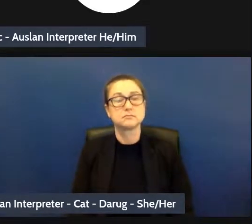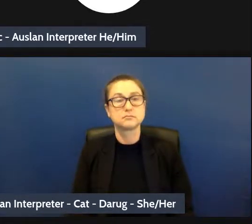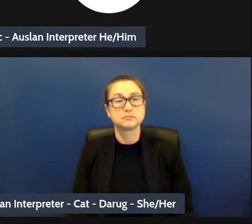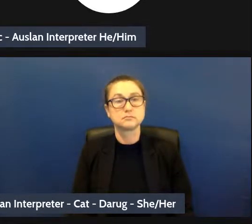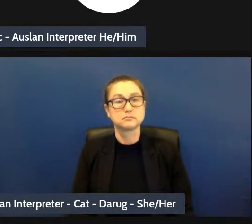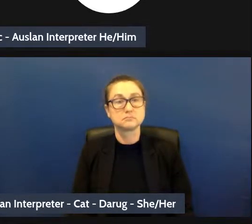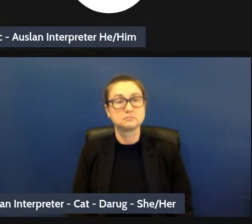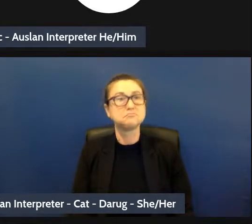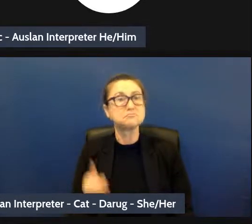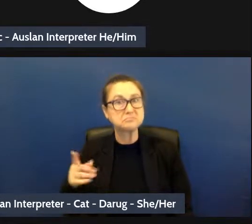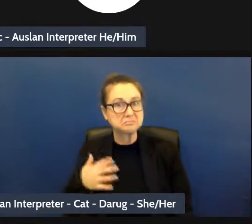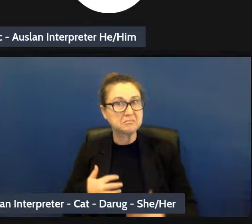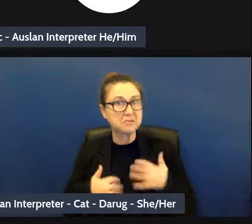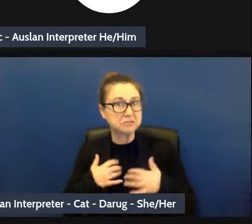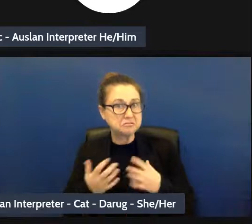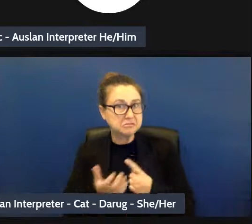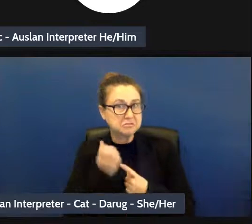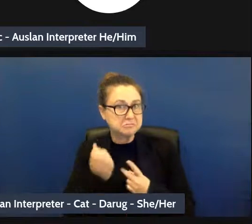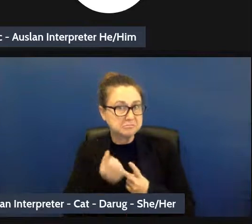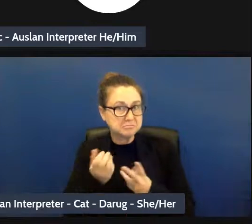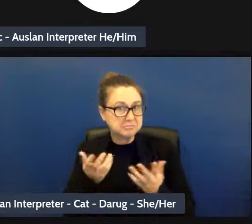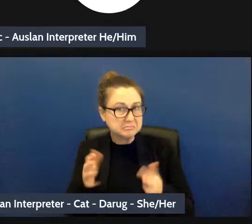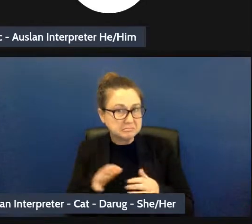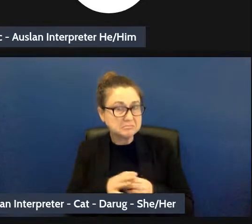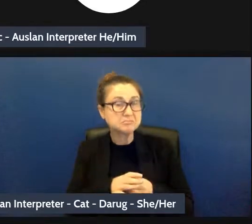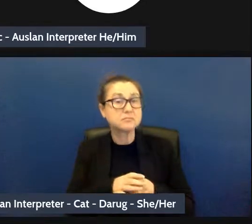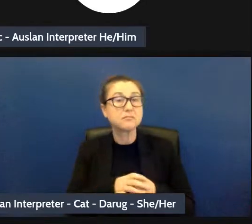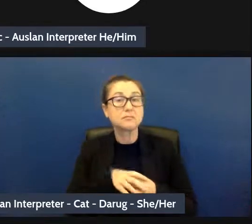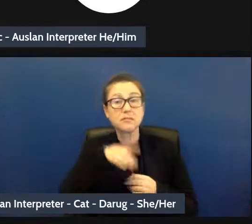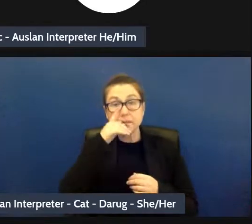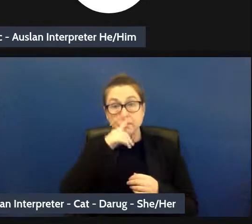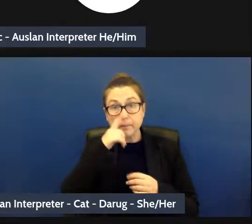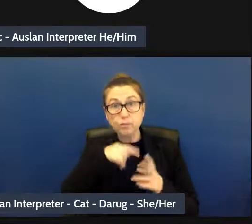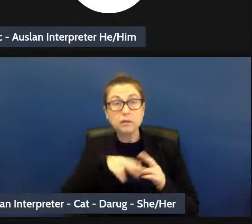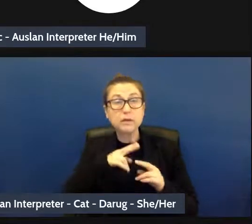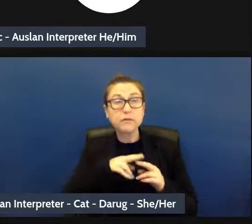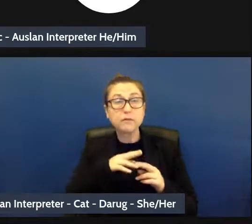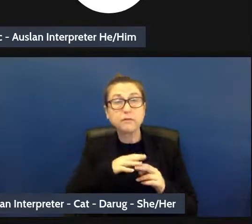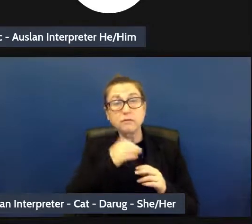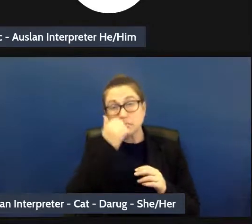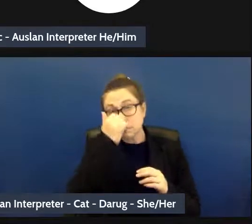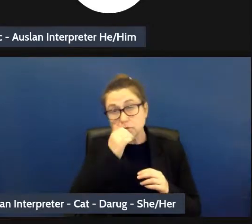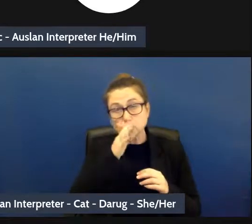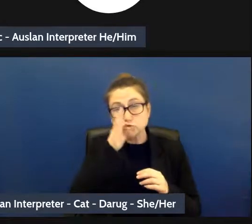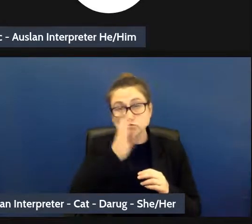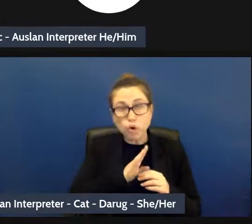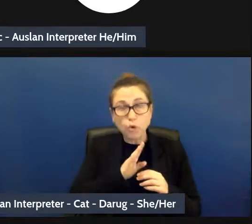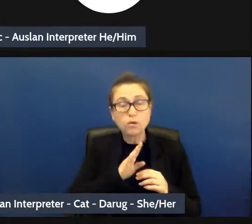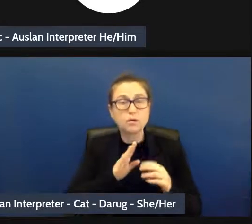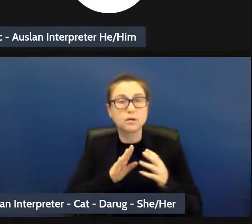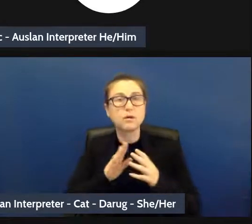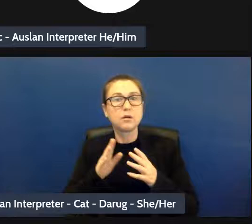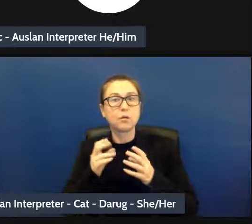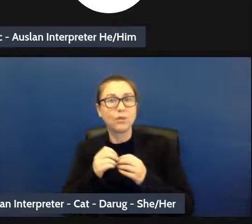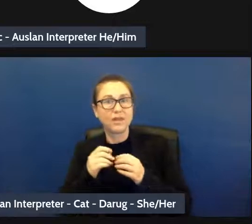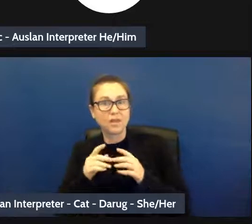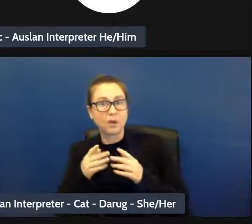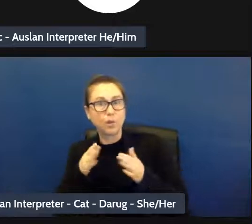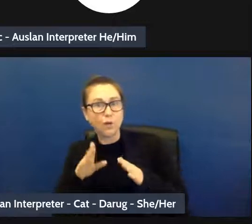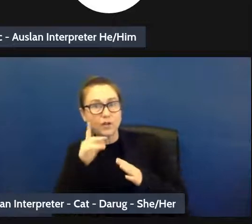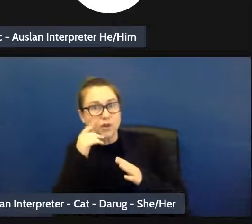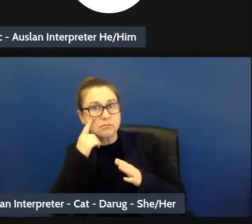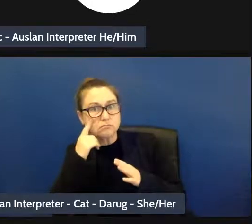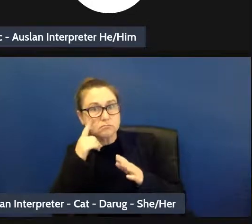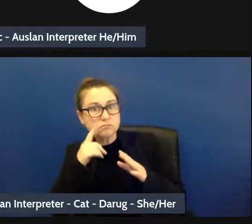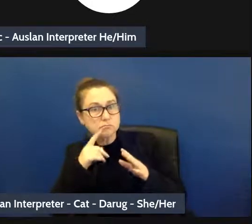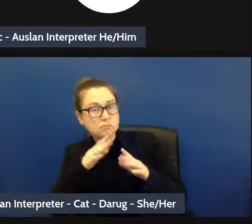interesting findings in people with smaller volumes of stroke using a non-invasive pressure measure system. So